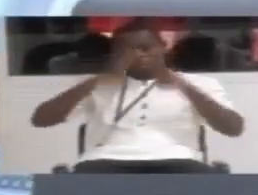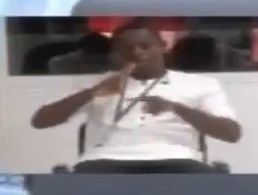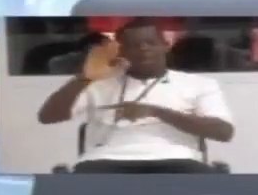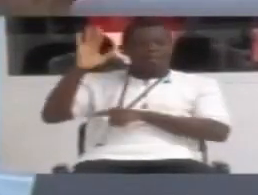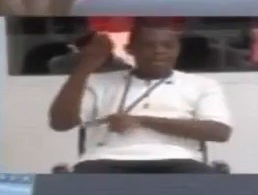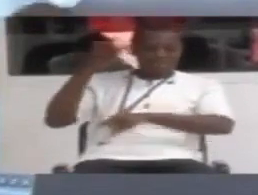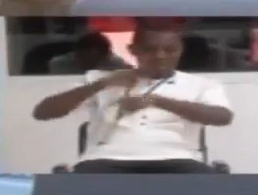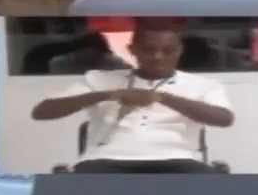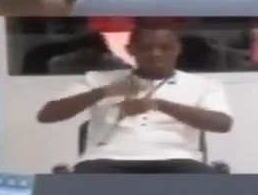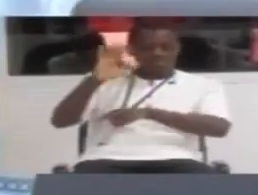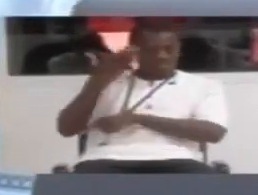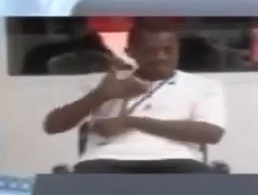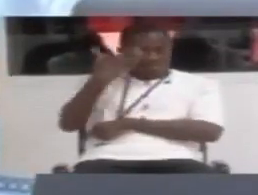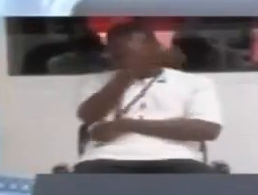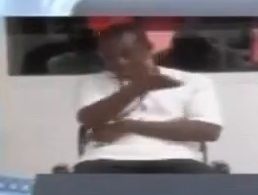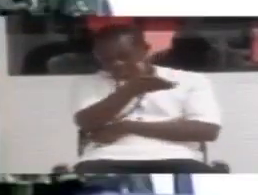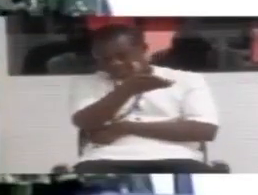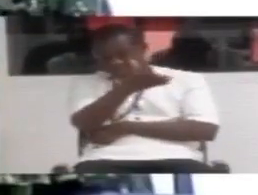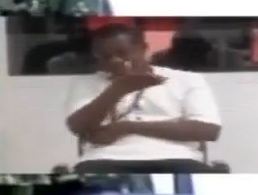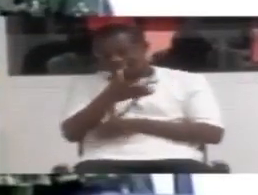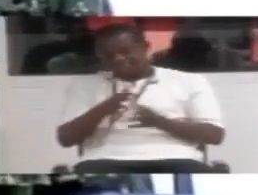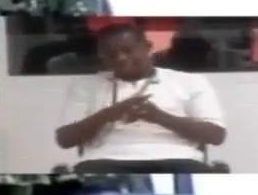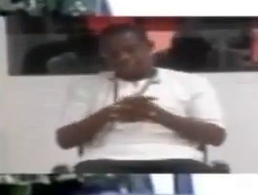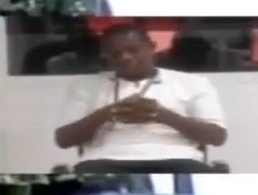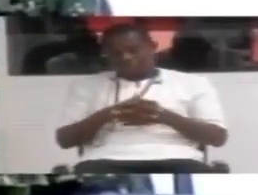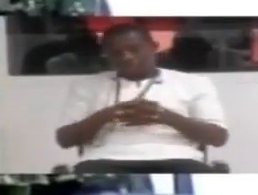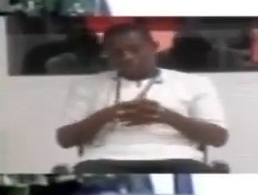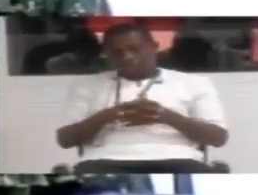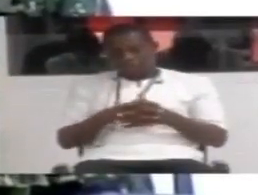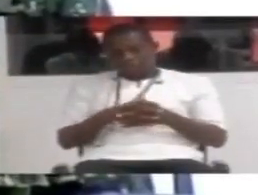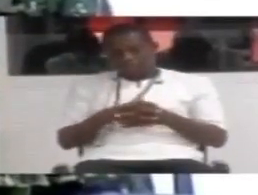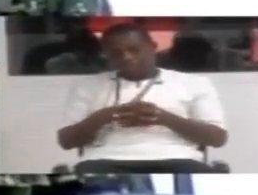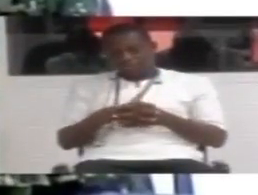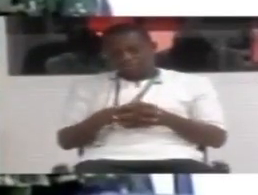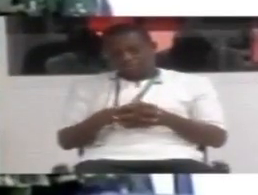the time was present at the scene. Linga wax ni ndax